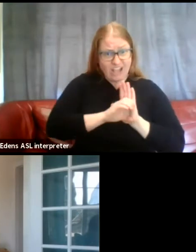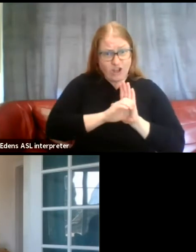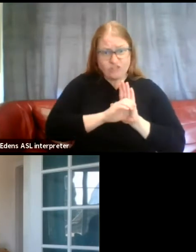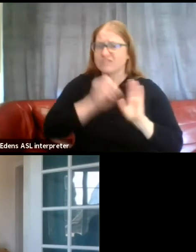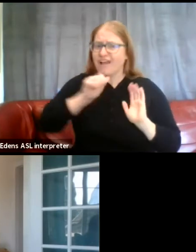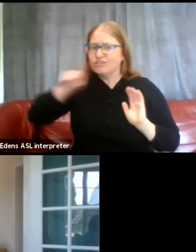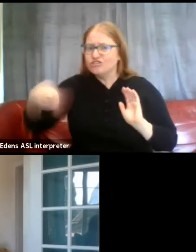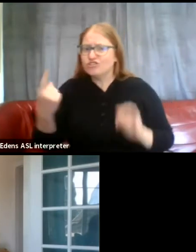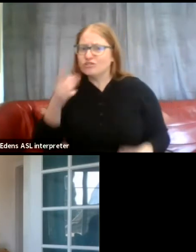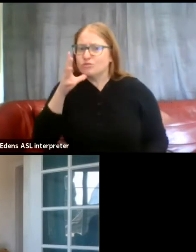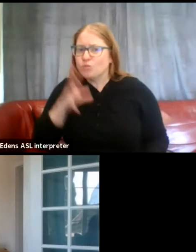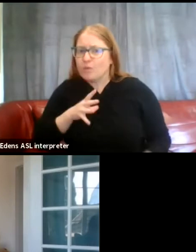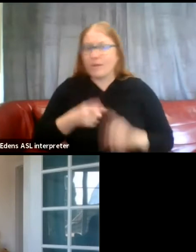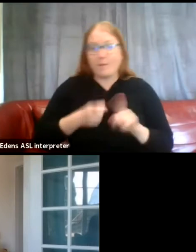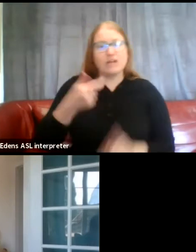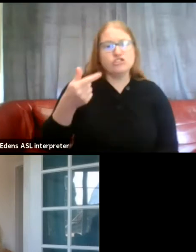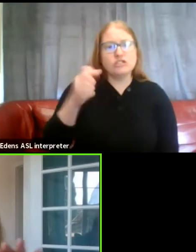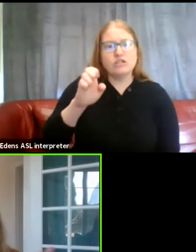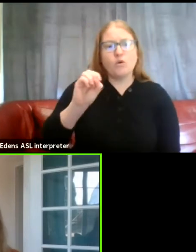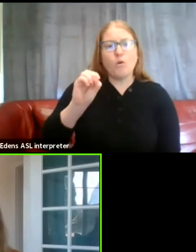like, you know, like George.